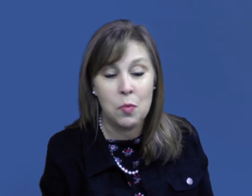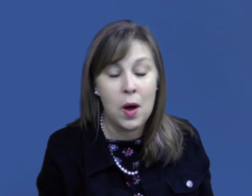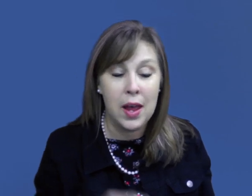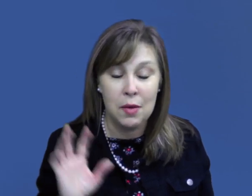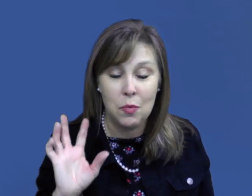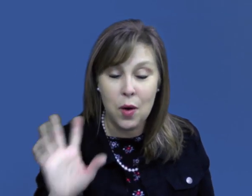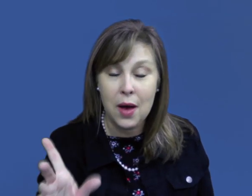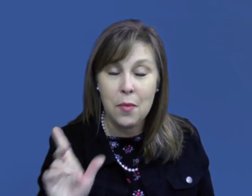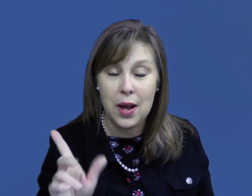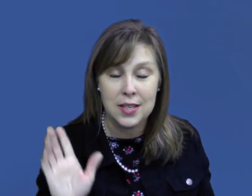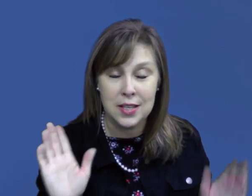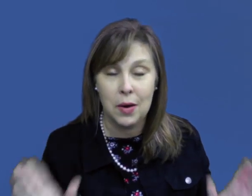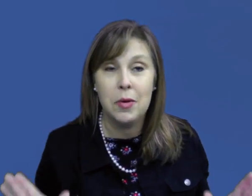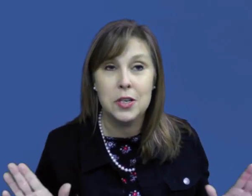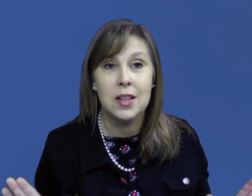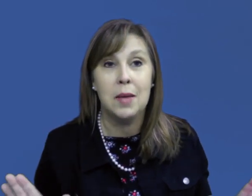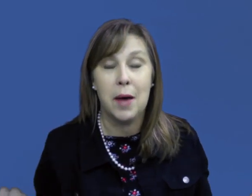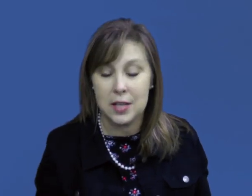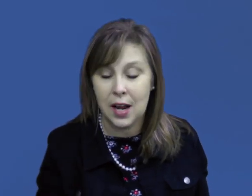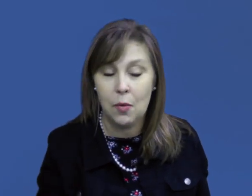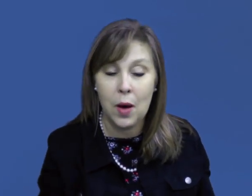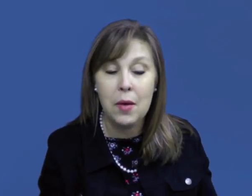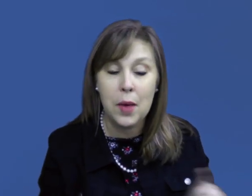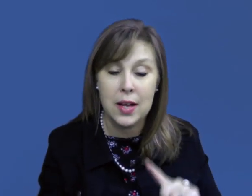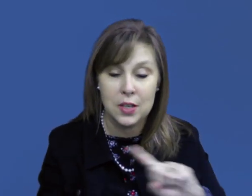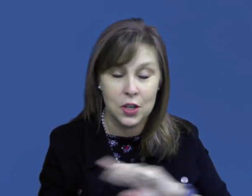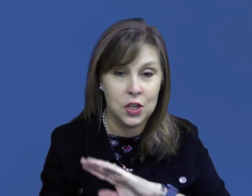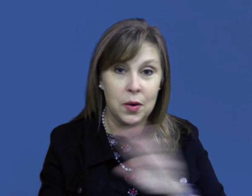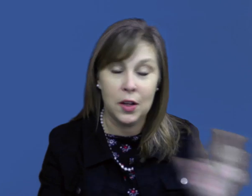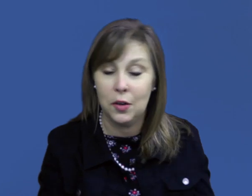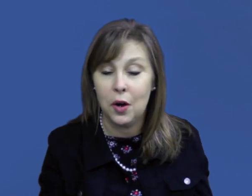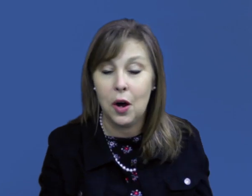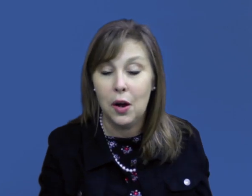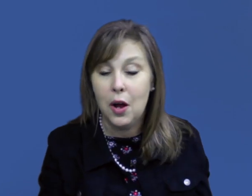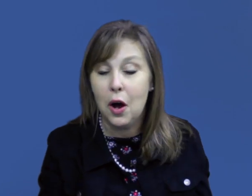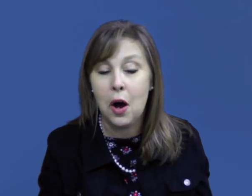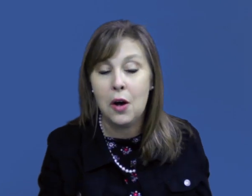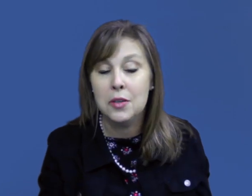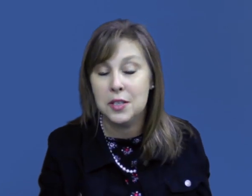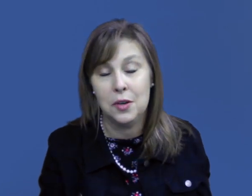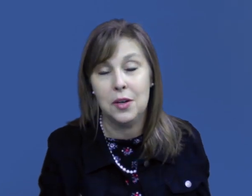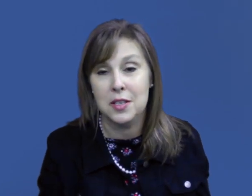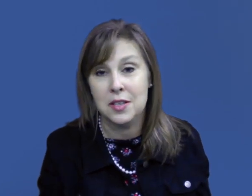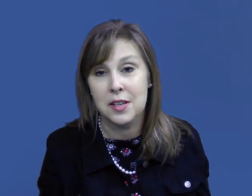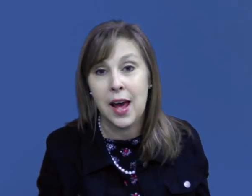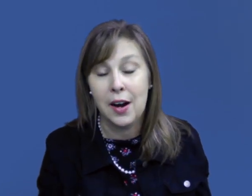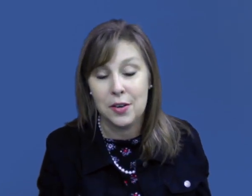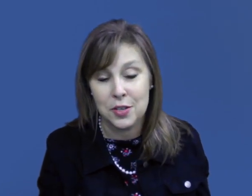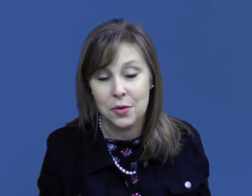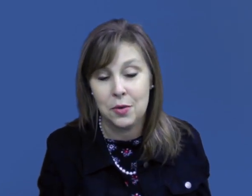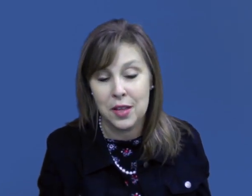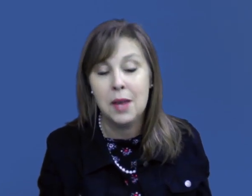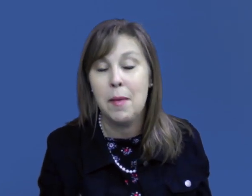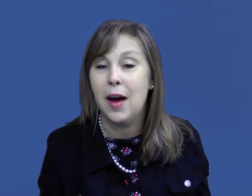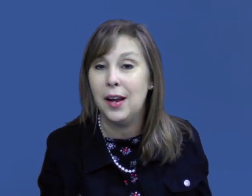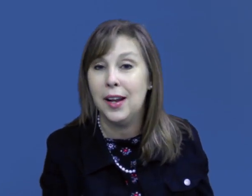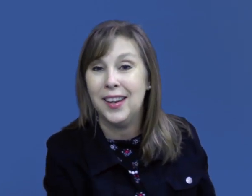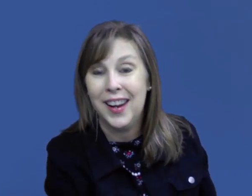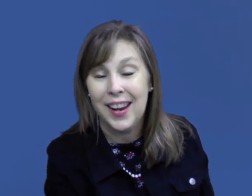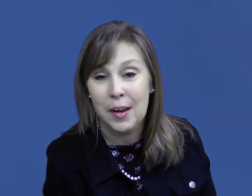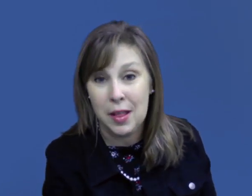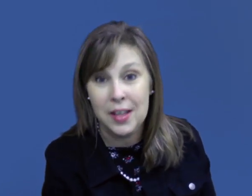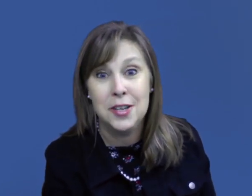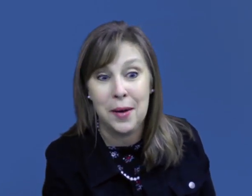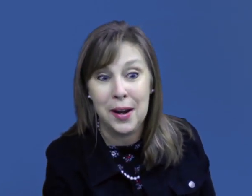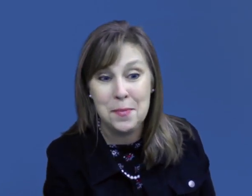It's what, in what ways, that's what I want you to think about today. What ways could you include all students at our school? Think about it